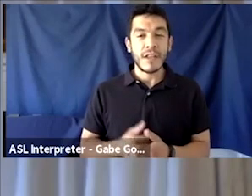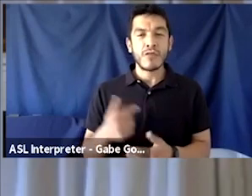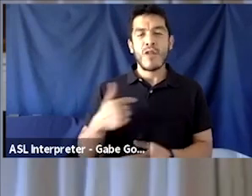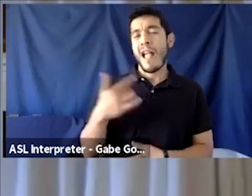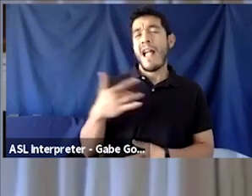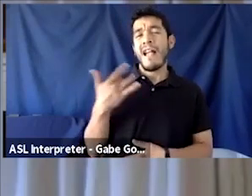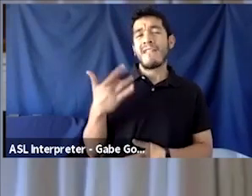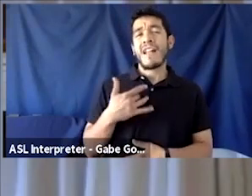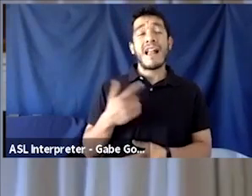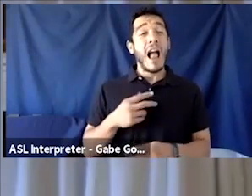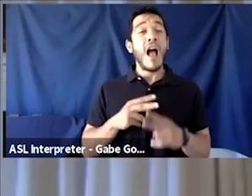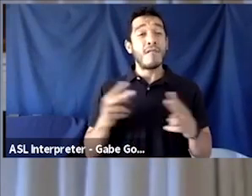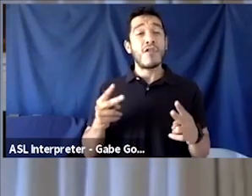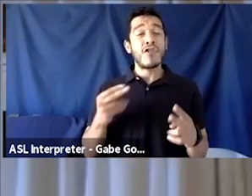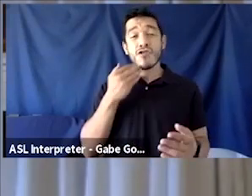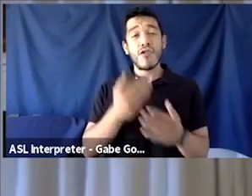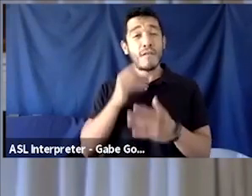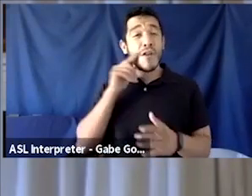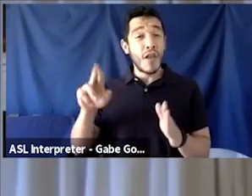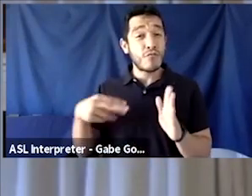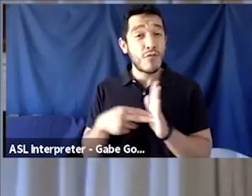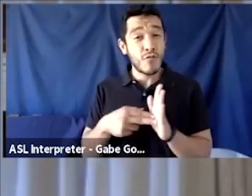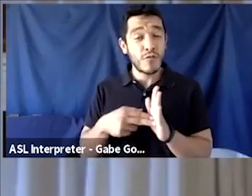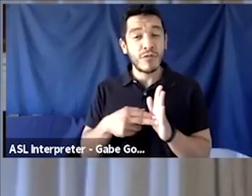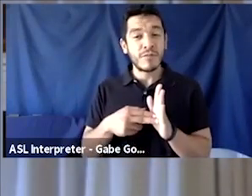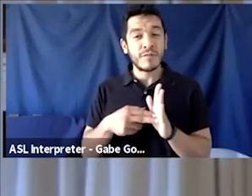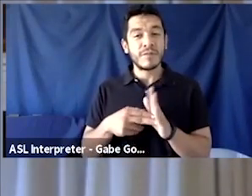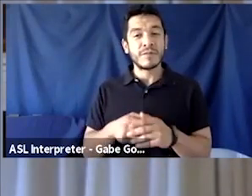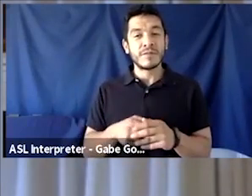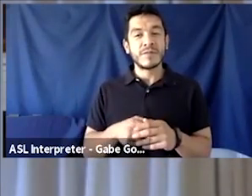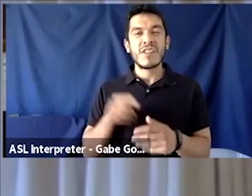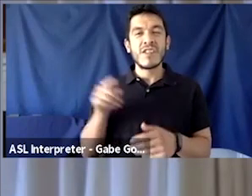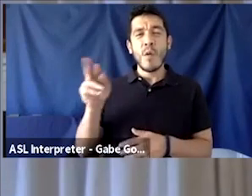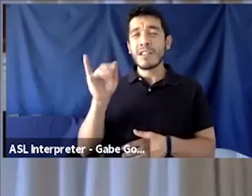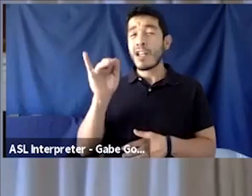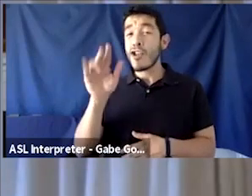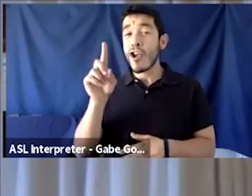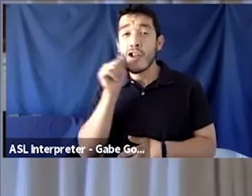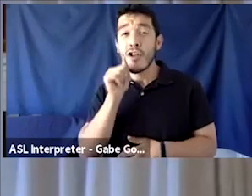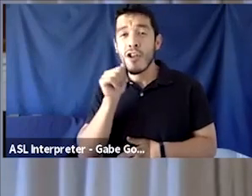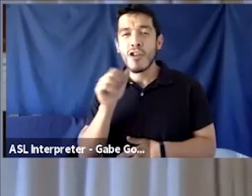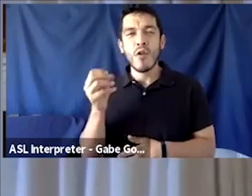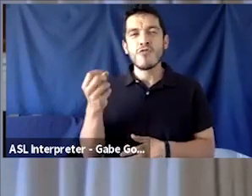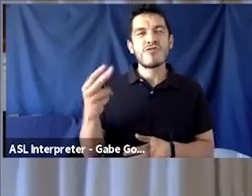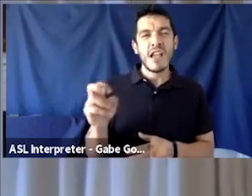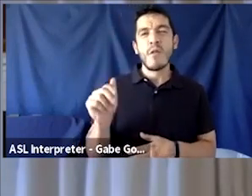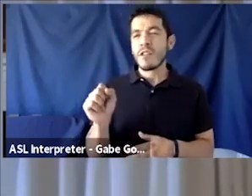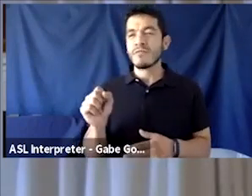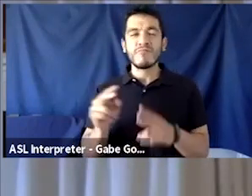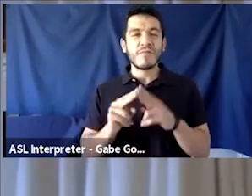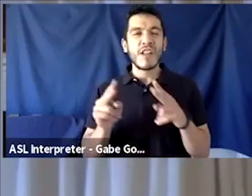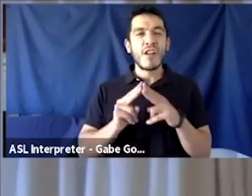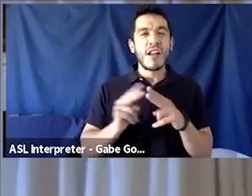quite equipped to play this role, and she was a yard girl, and so she was very